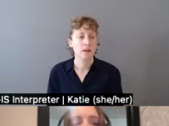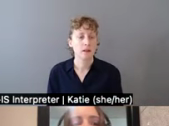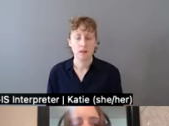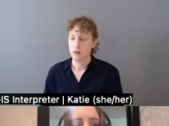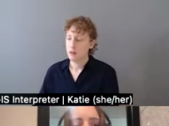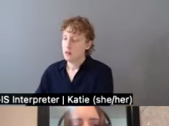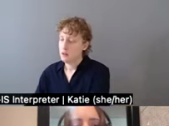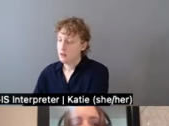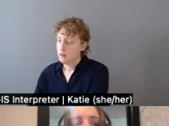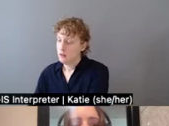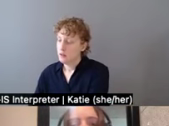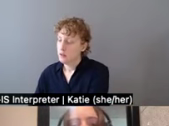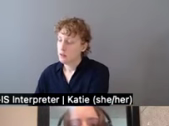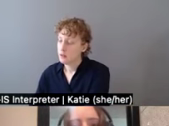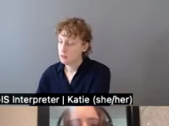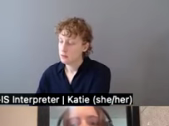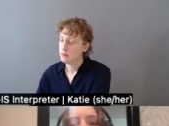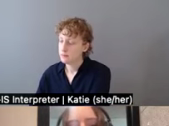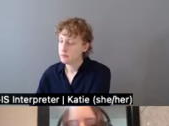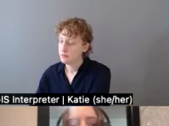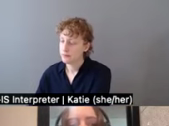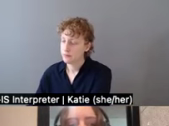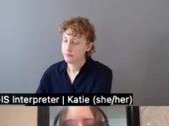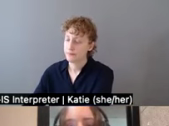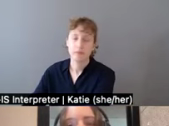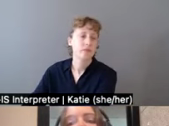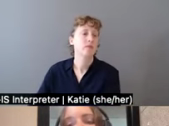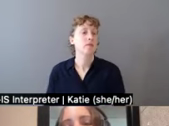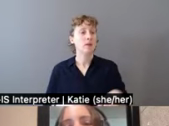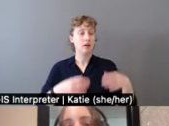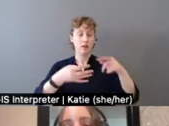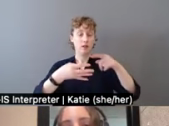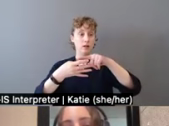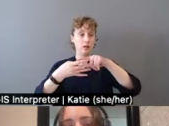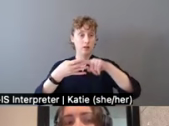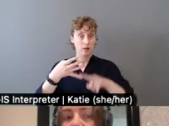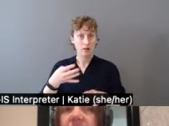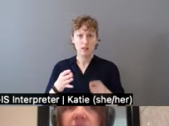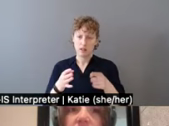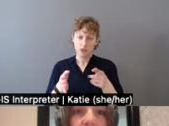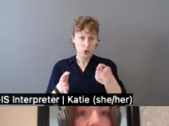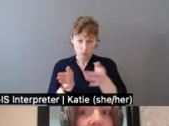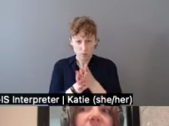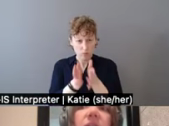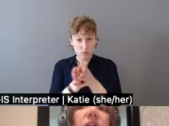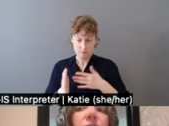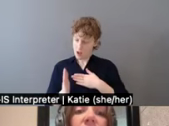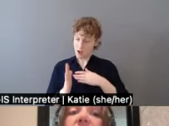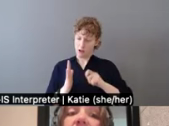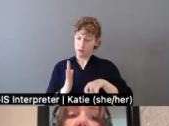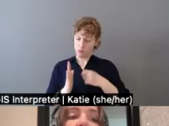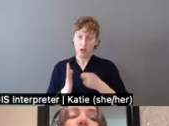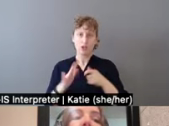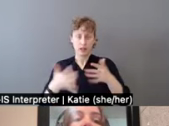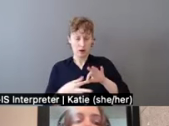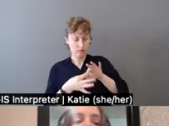So these are the questions. So really to describe what your project is about, and this really relates to the focus areas of the grant. So I